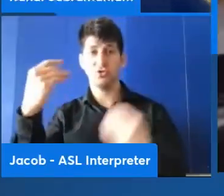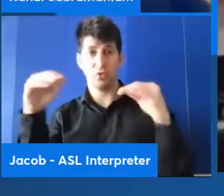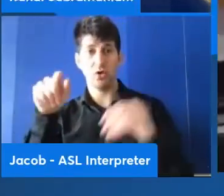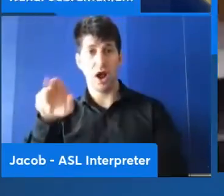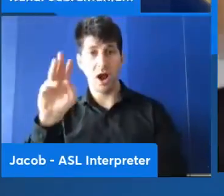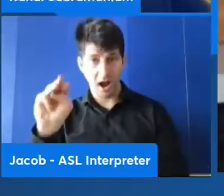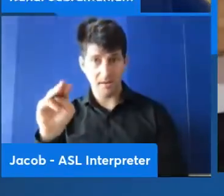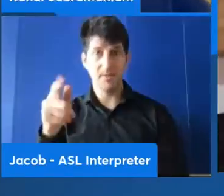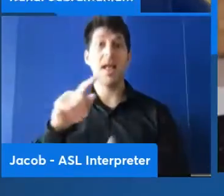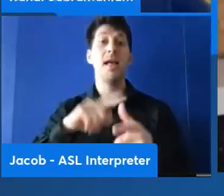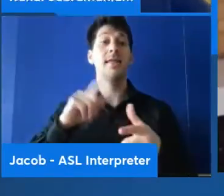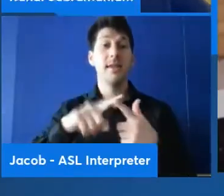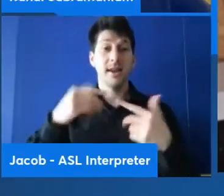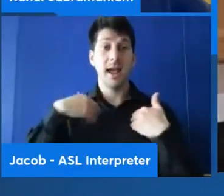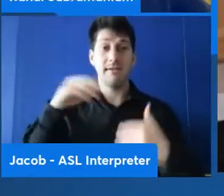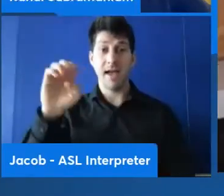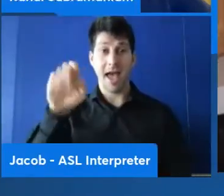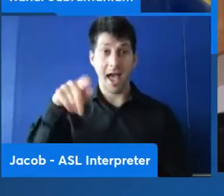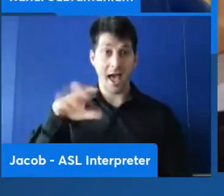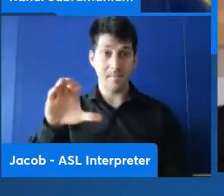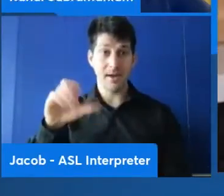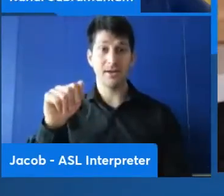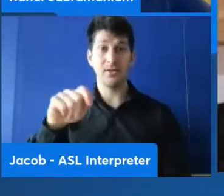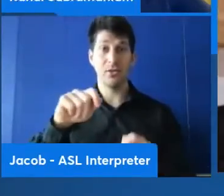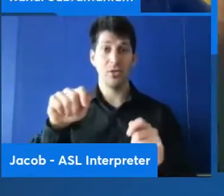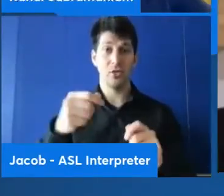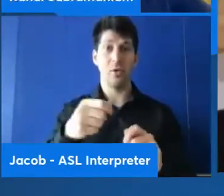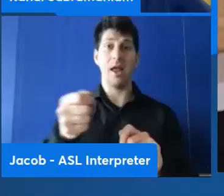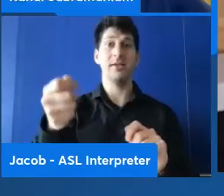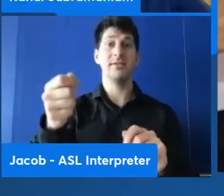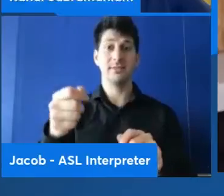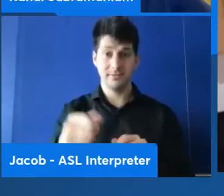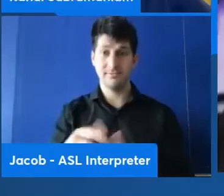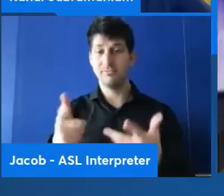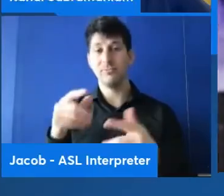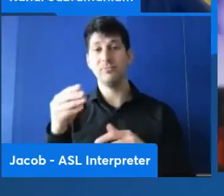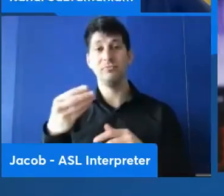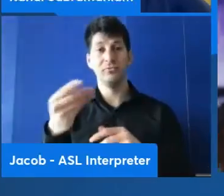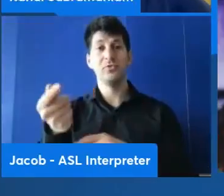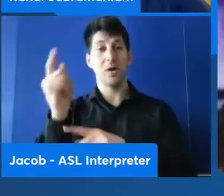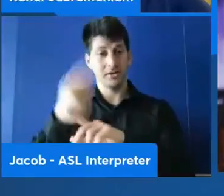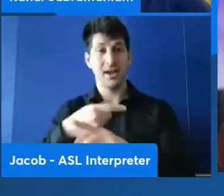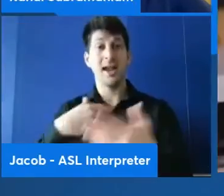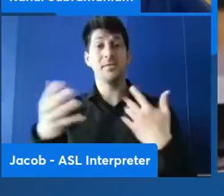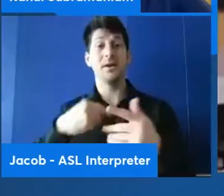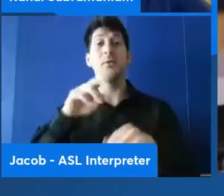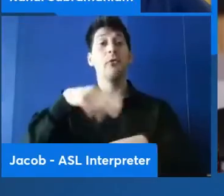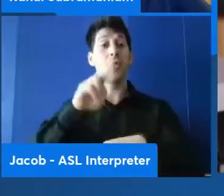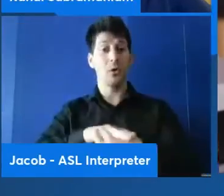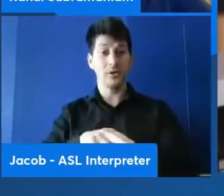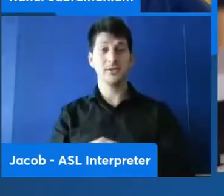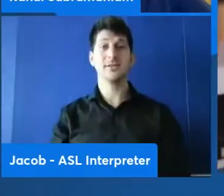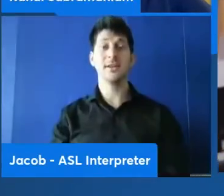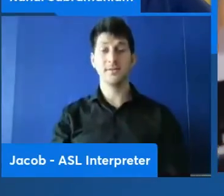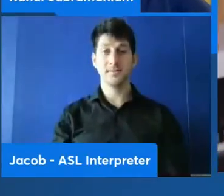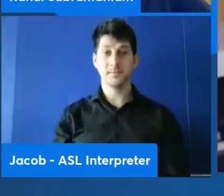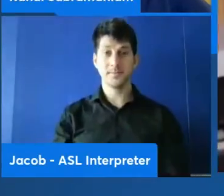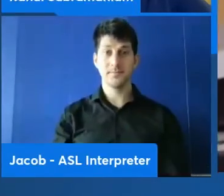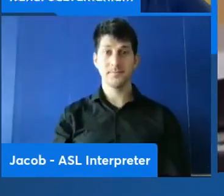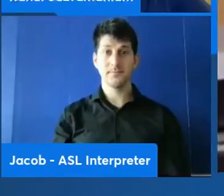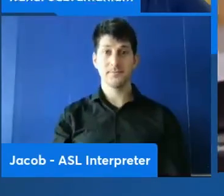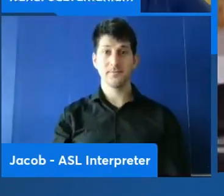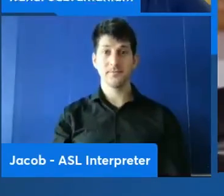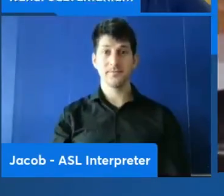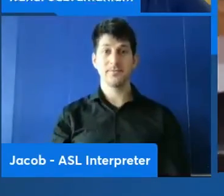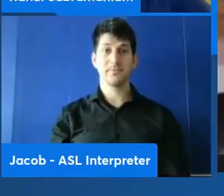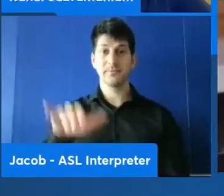way, we're gonna have EPYC Threadripper shaped ones coming soon, probably in a few months. Now, of course, Yoda would happily remind